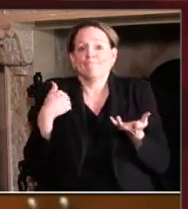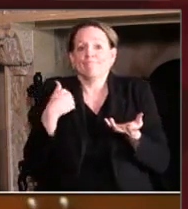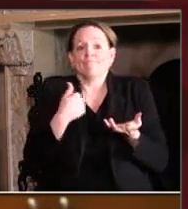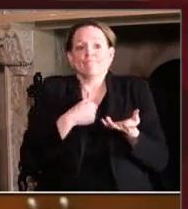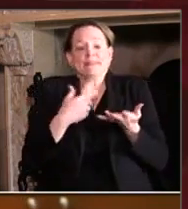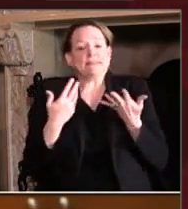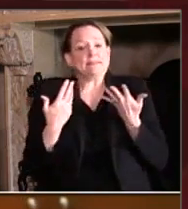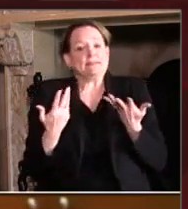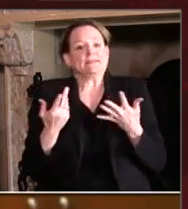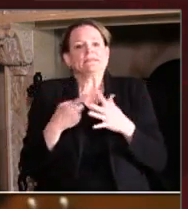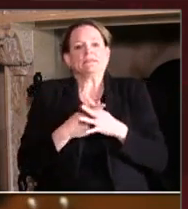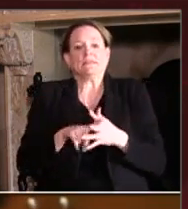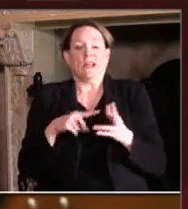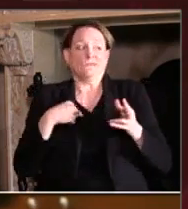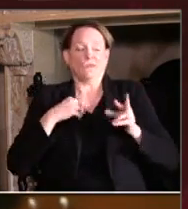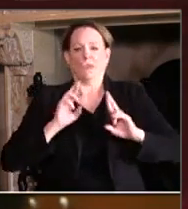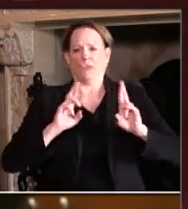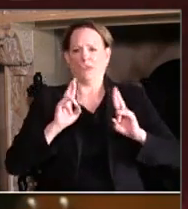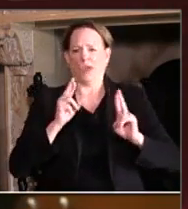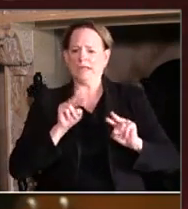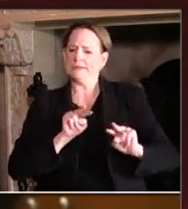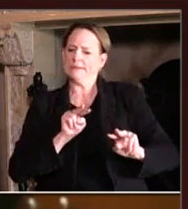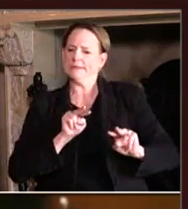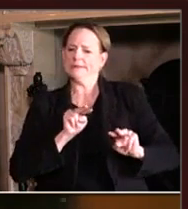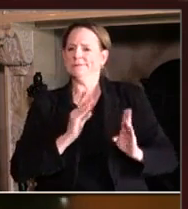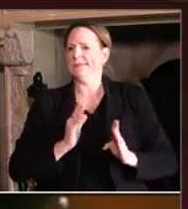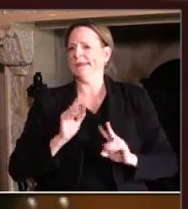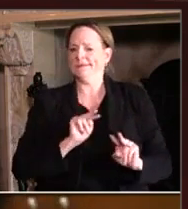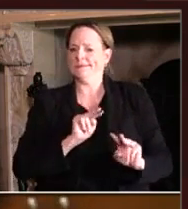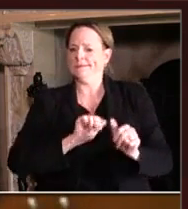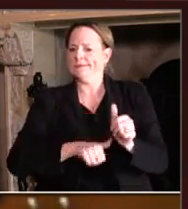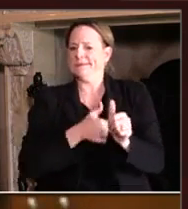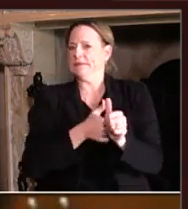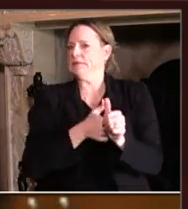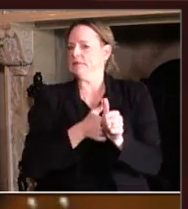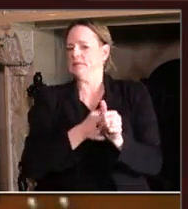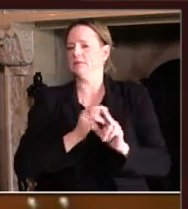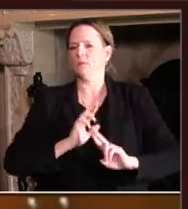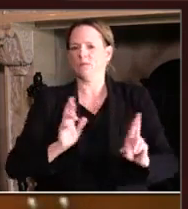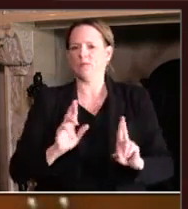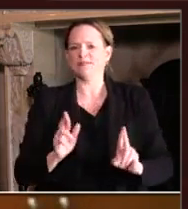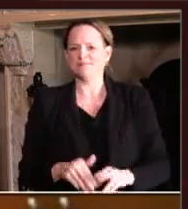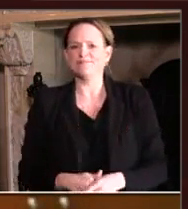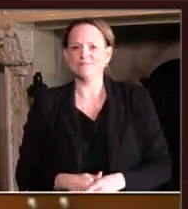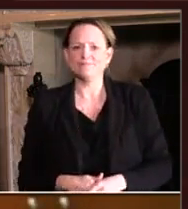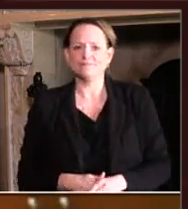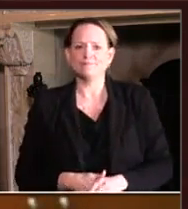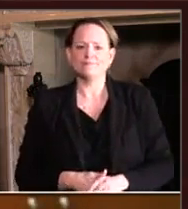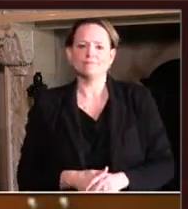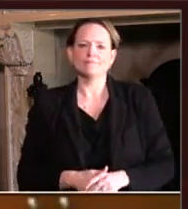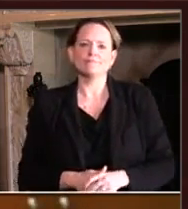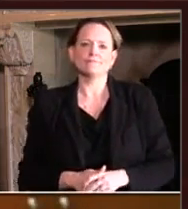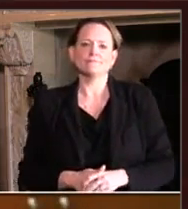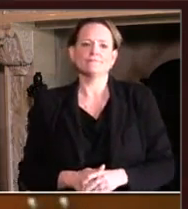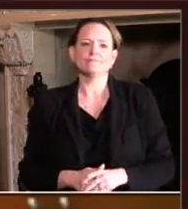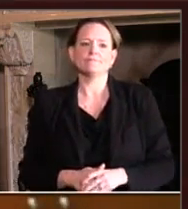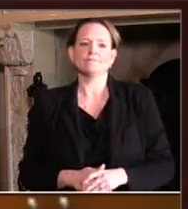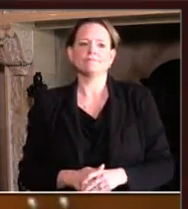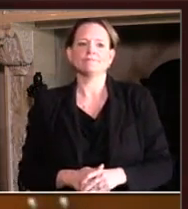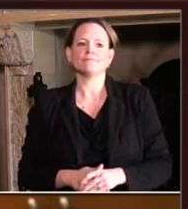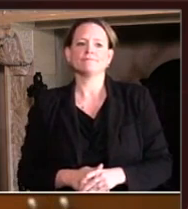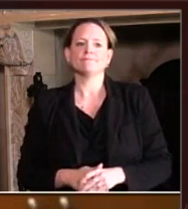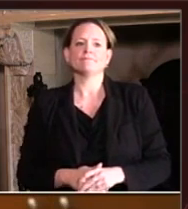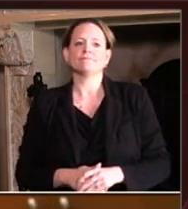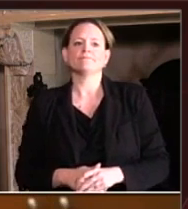go backwards and see a rise in cases in our state. Each of us has a responsibility to ensure the improvement in our community,